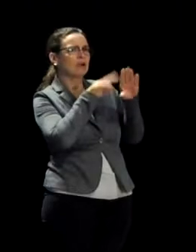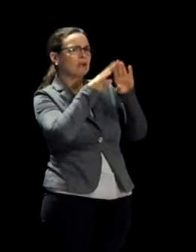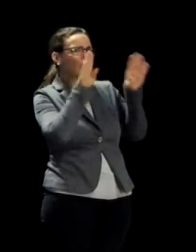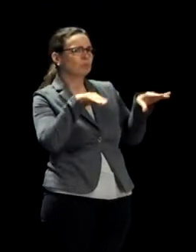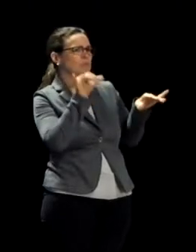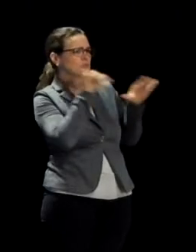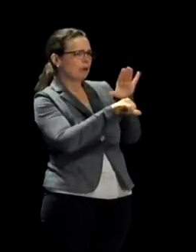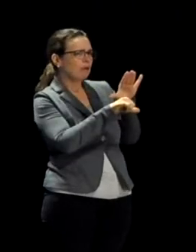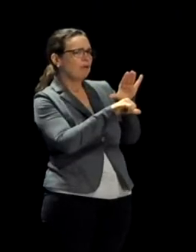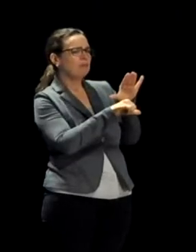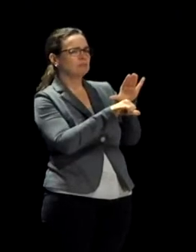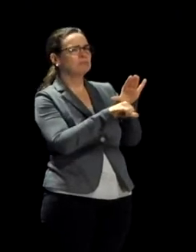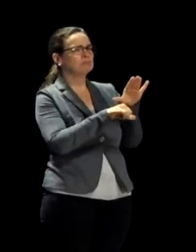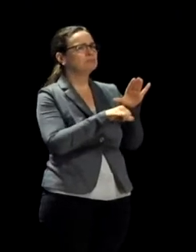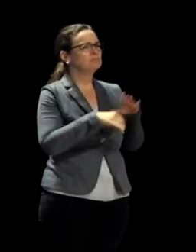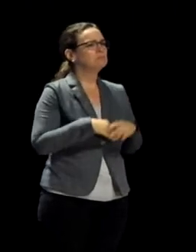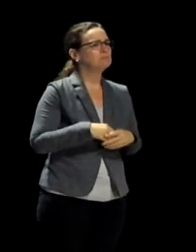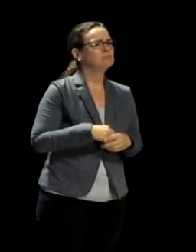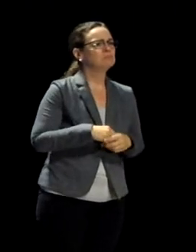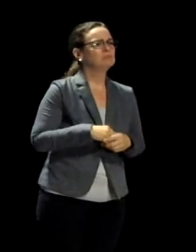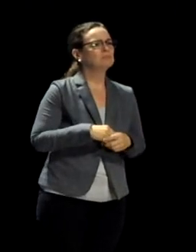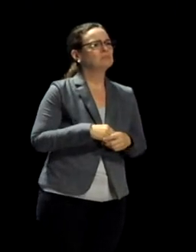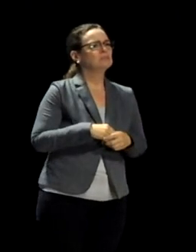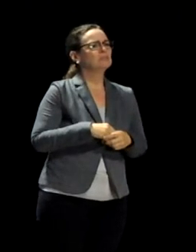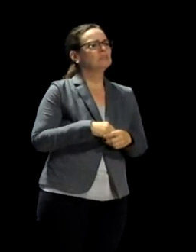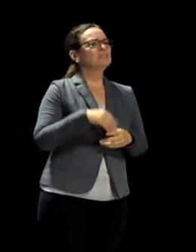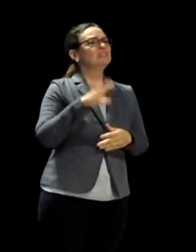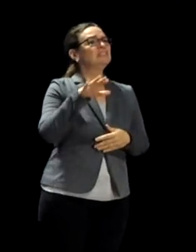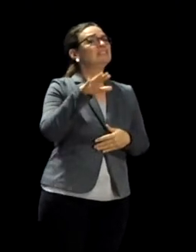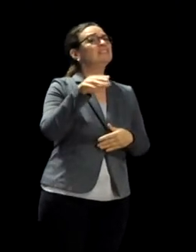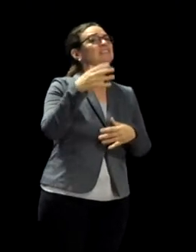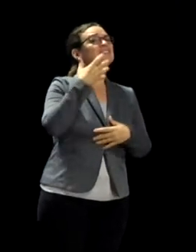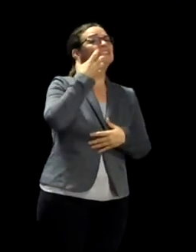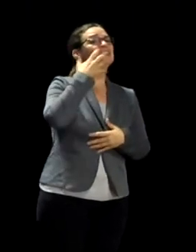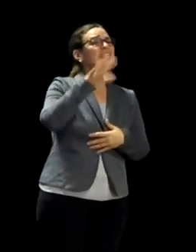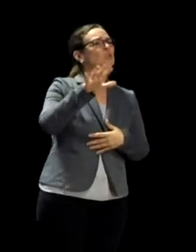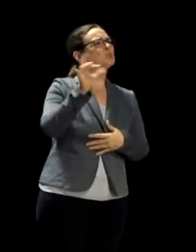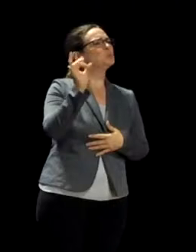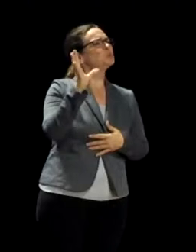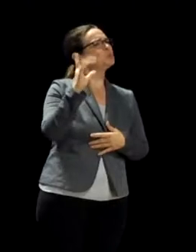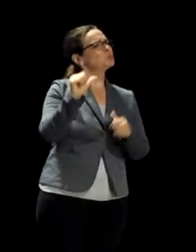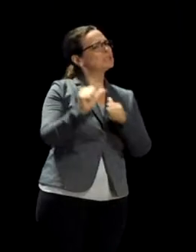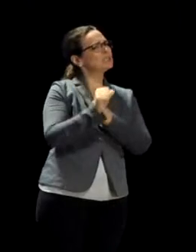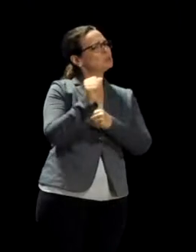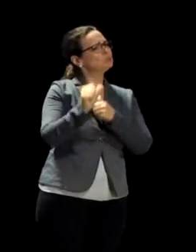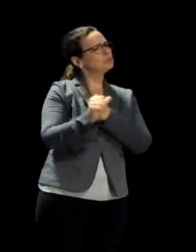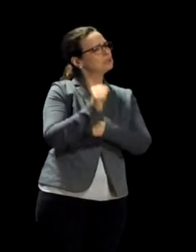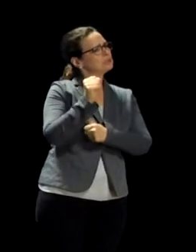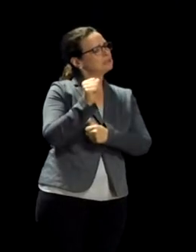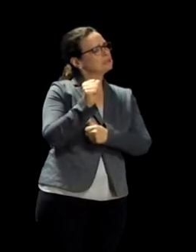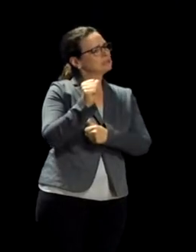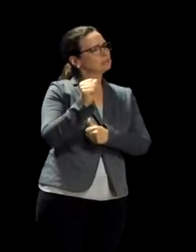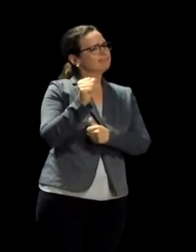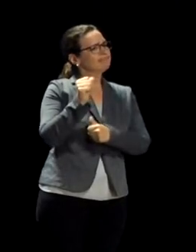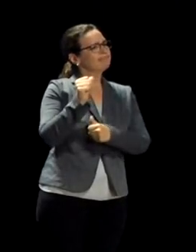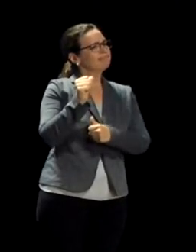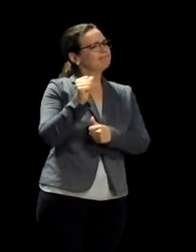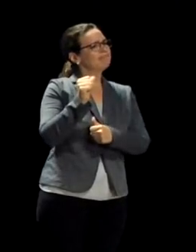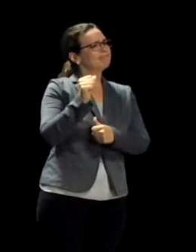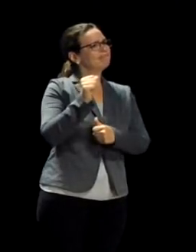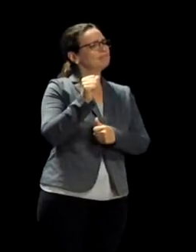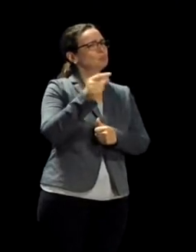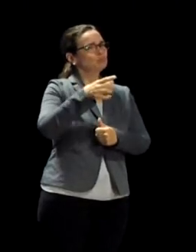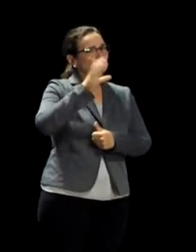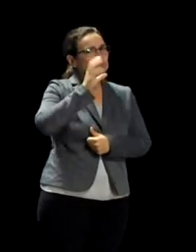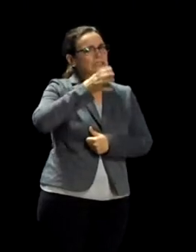really take the heat seriously and make sure that you're drinking lots of water. We have a lot of different data today. We'll